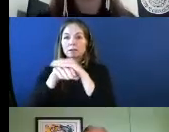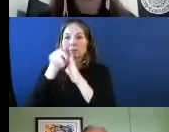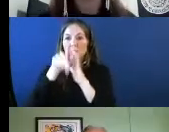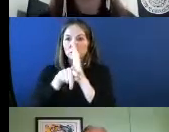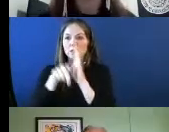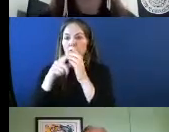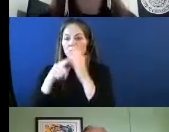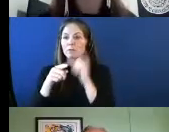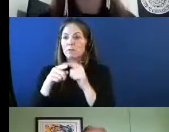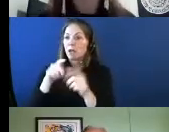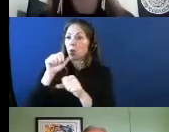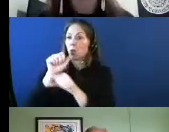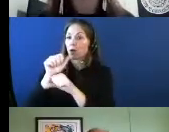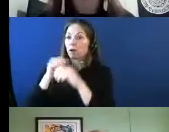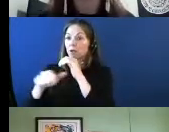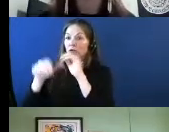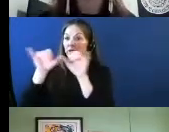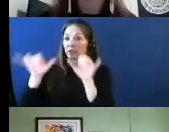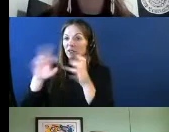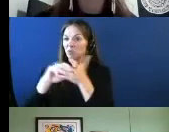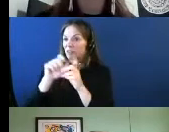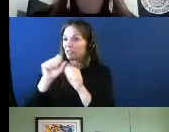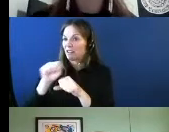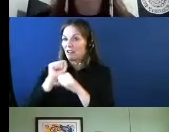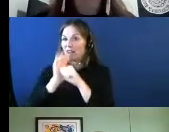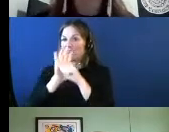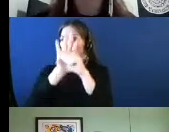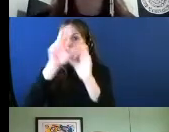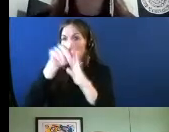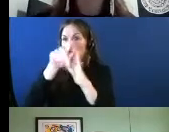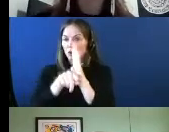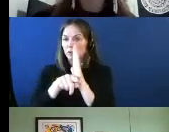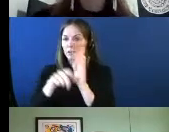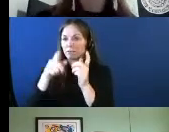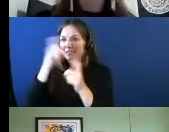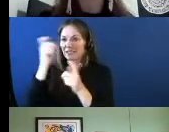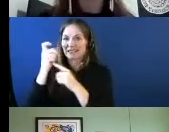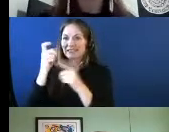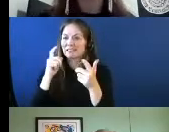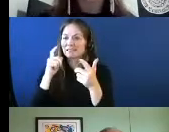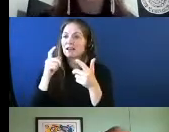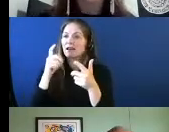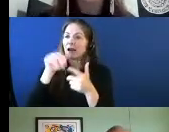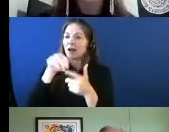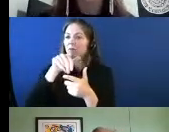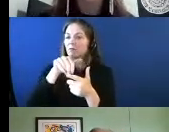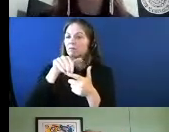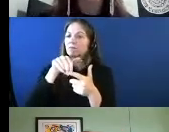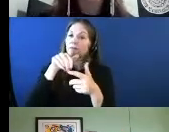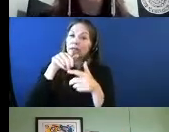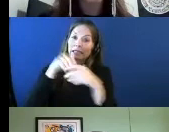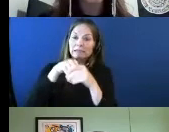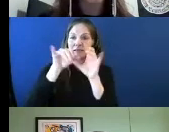work within the system and I can advocate for policy change because I'm that much closer than somebody who isn't working within the